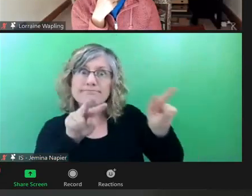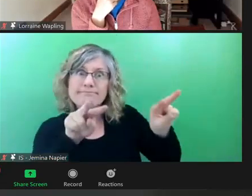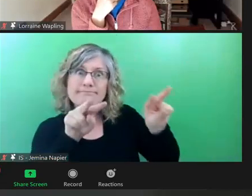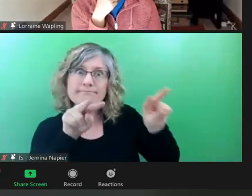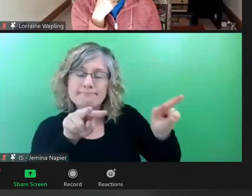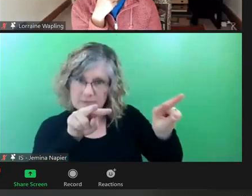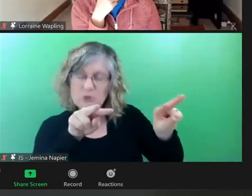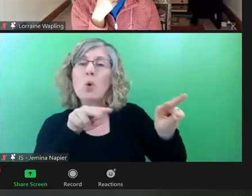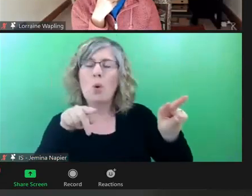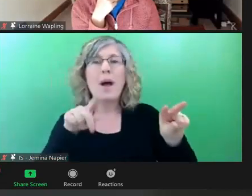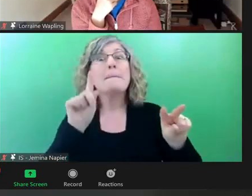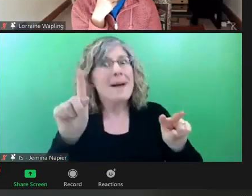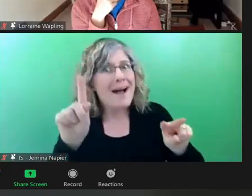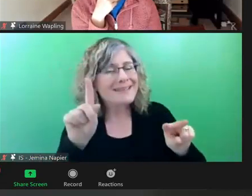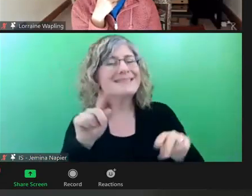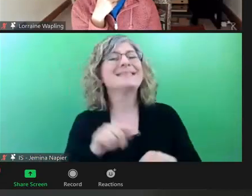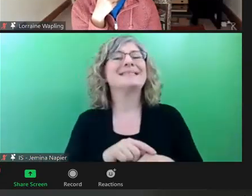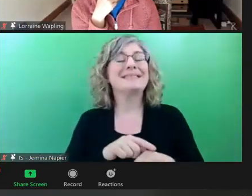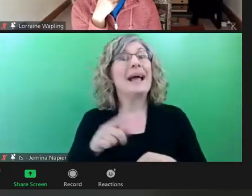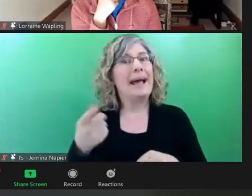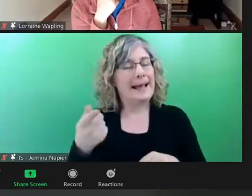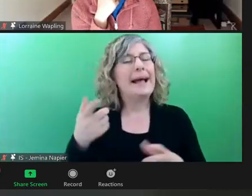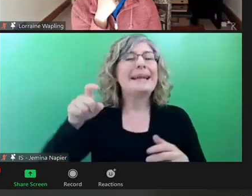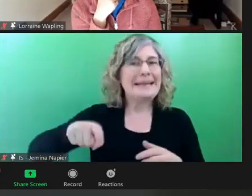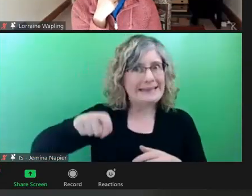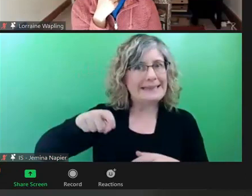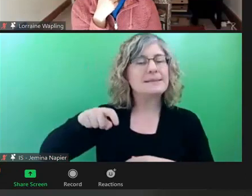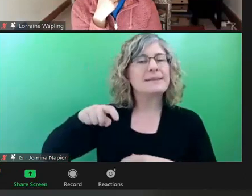family had to have someone, or they are the family member.